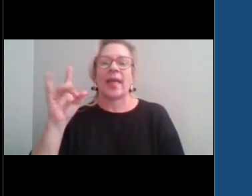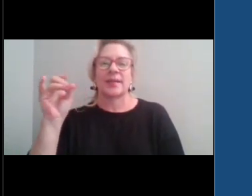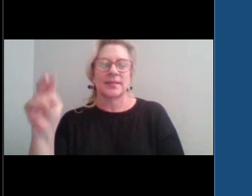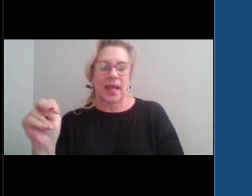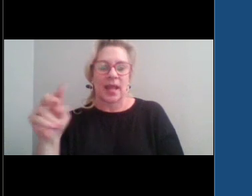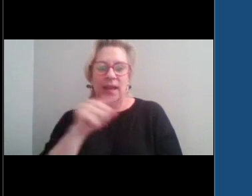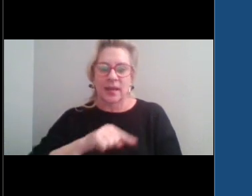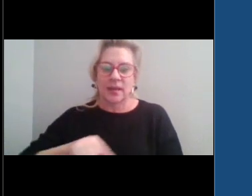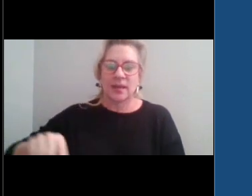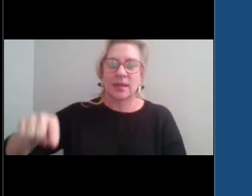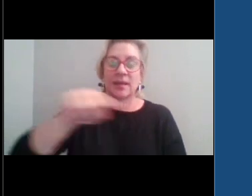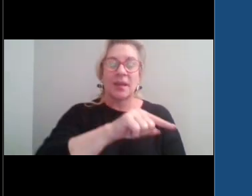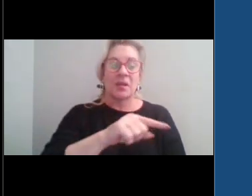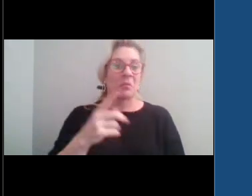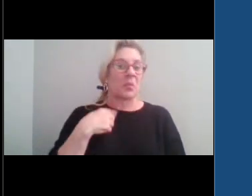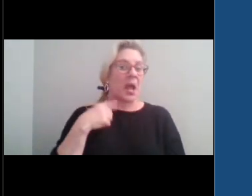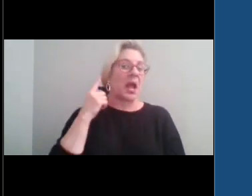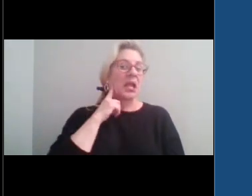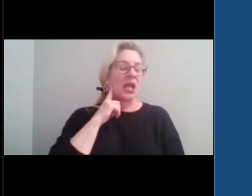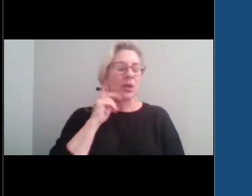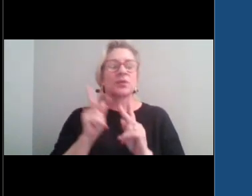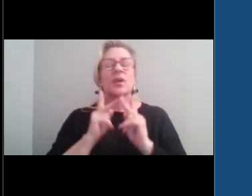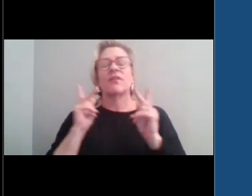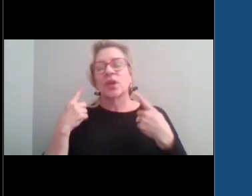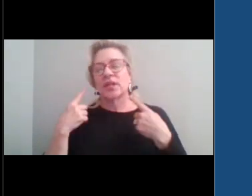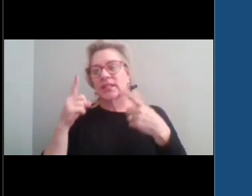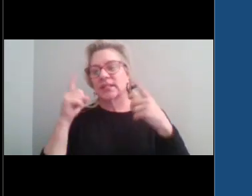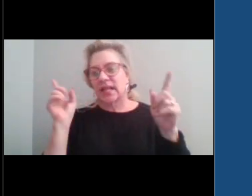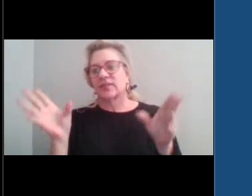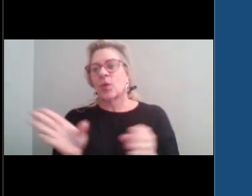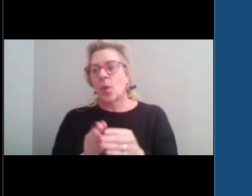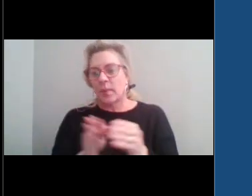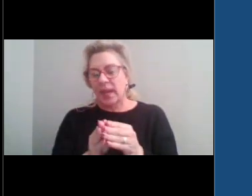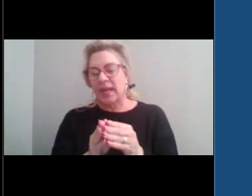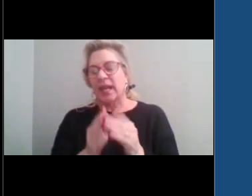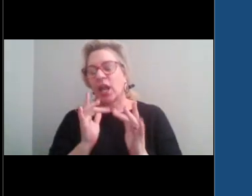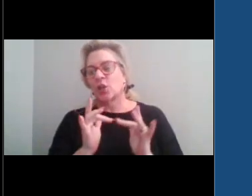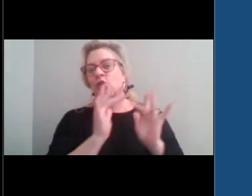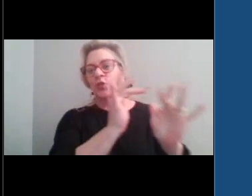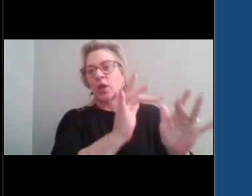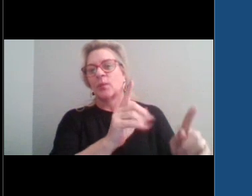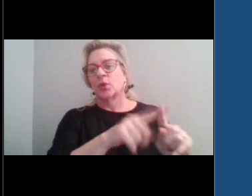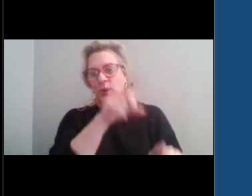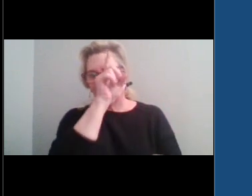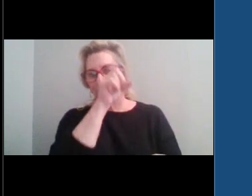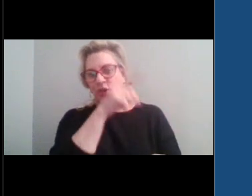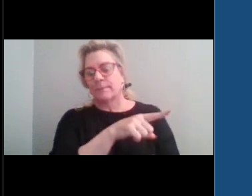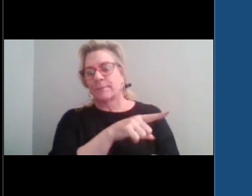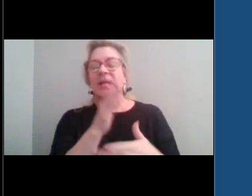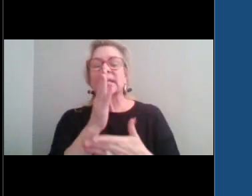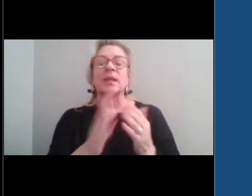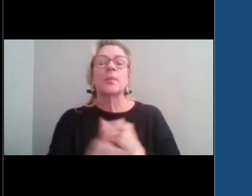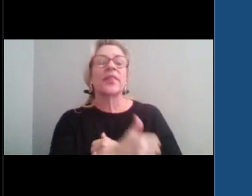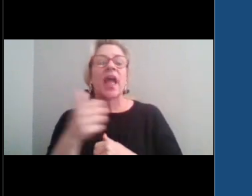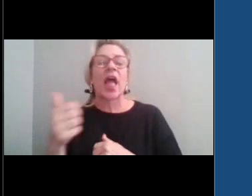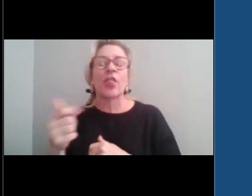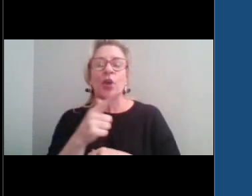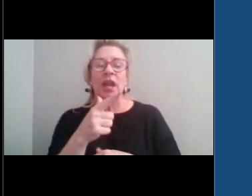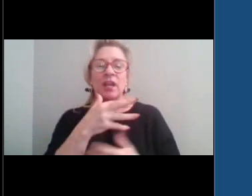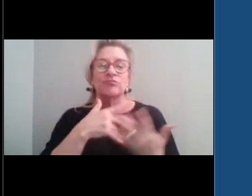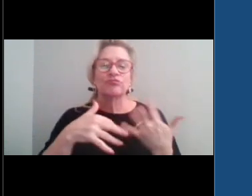was a very successful meeting and trip to Egypt. Some of the other entities he engaged